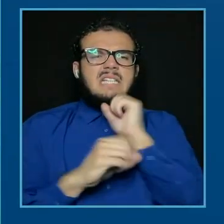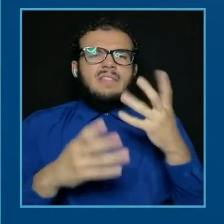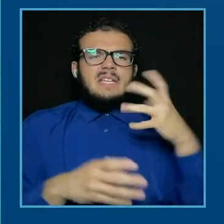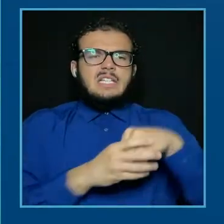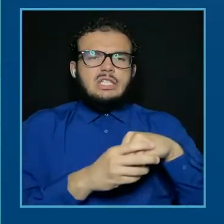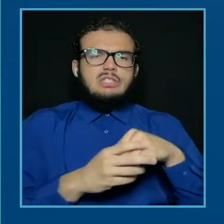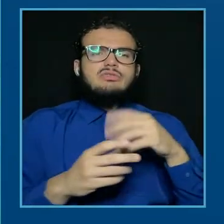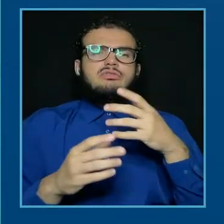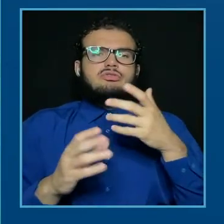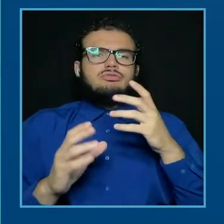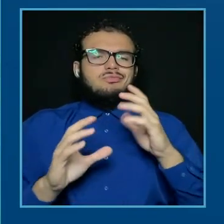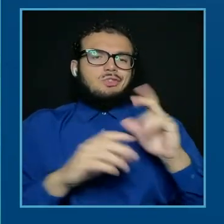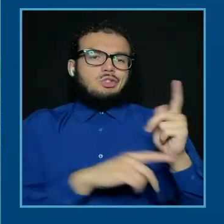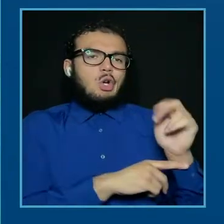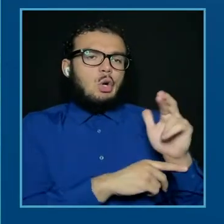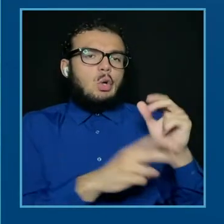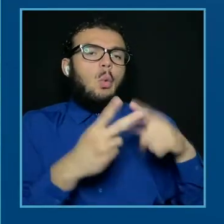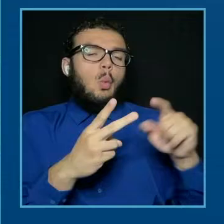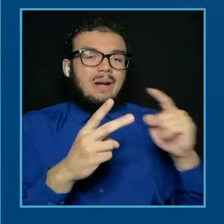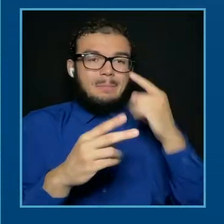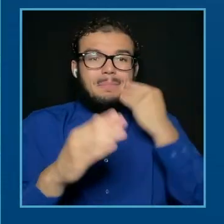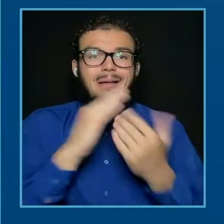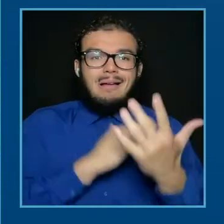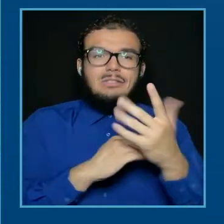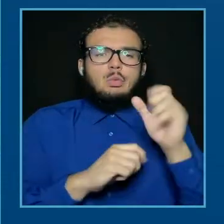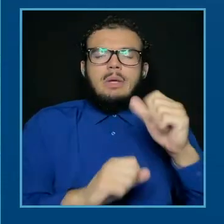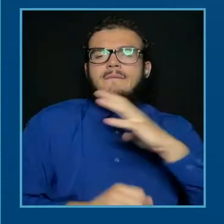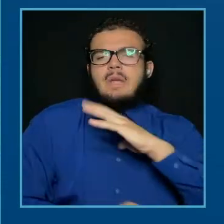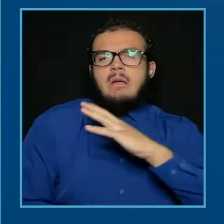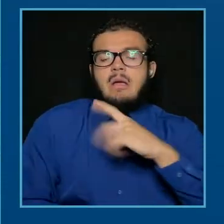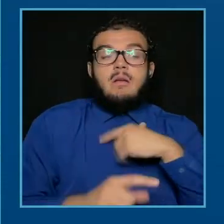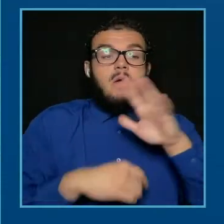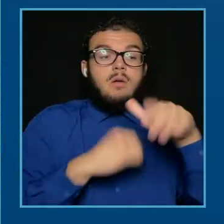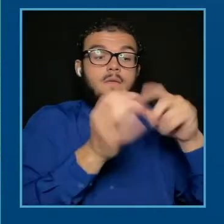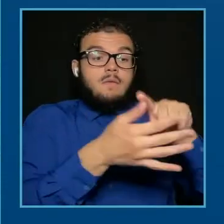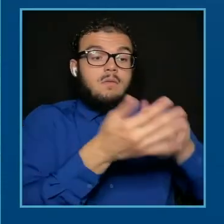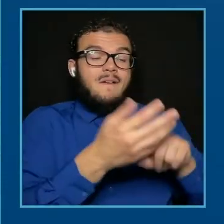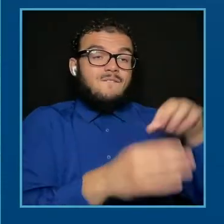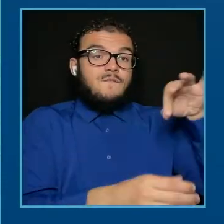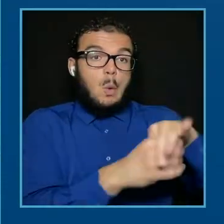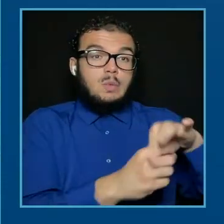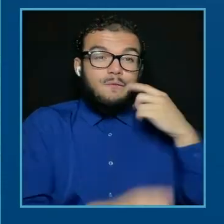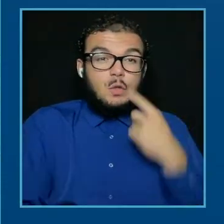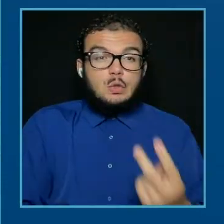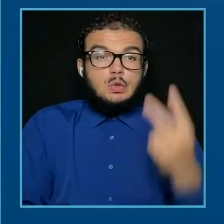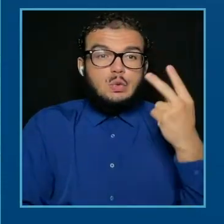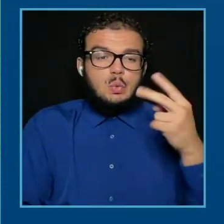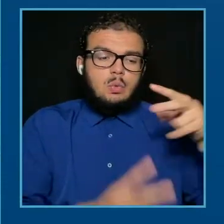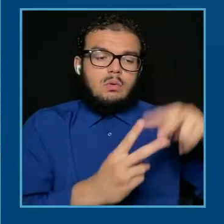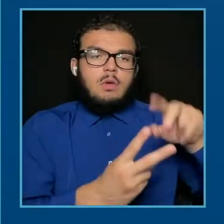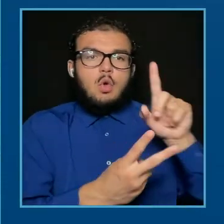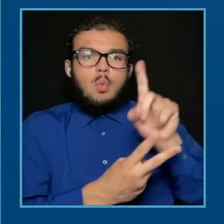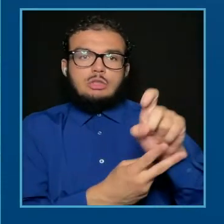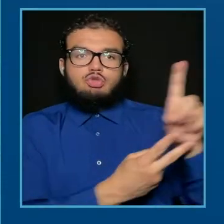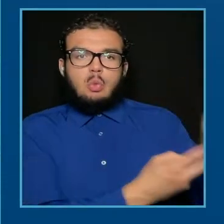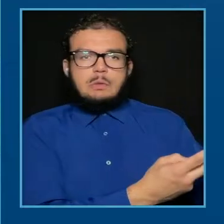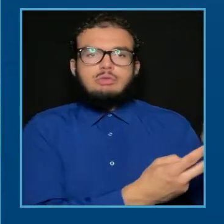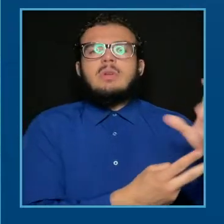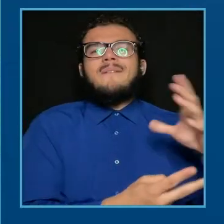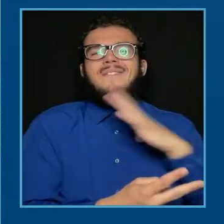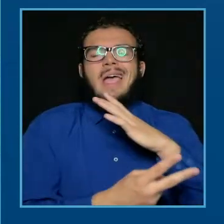even implies that you can take the votes on 2 different questions and simply count